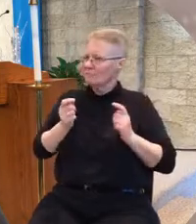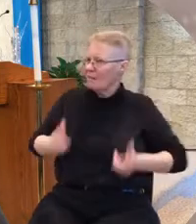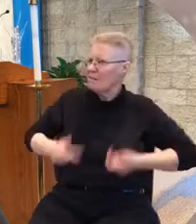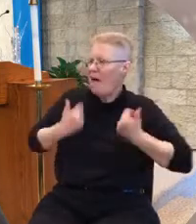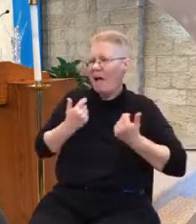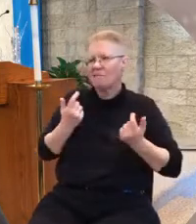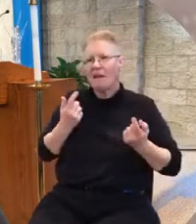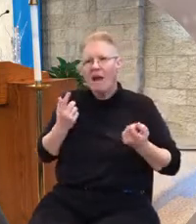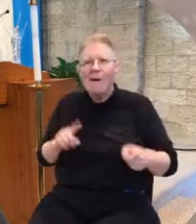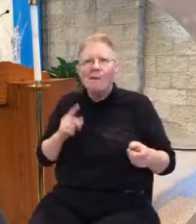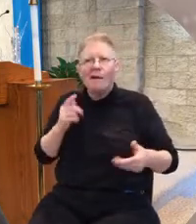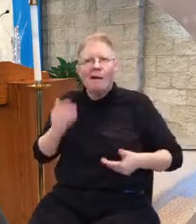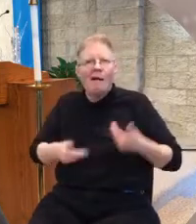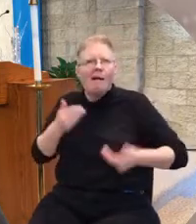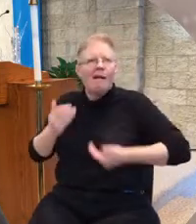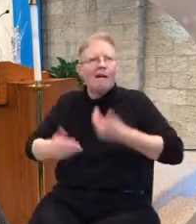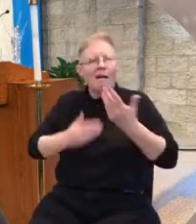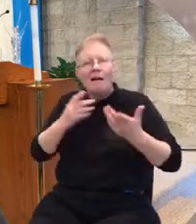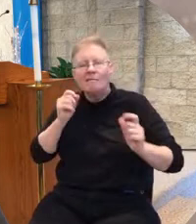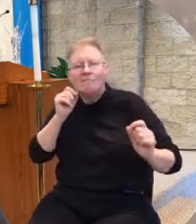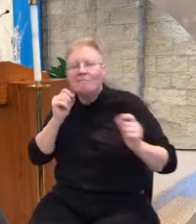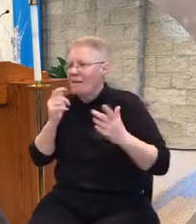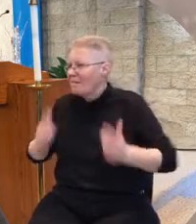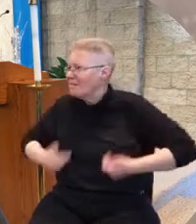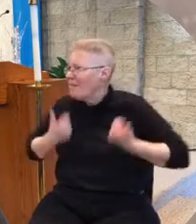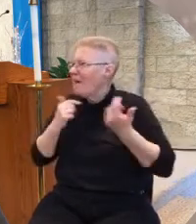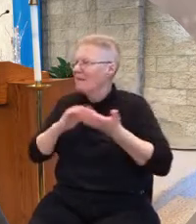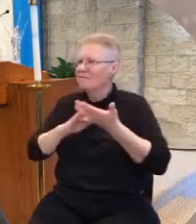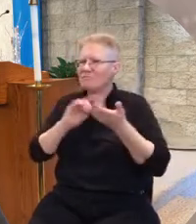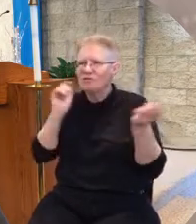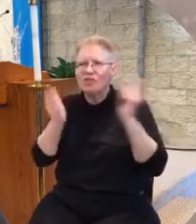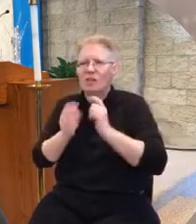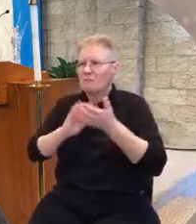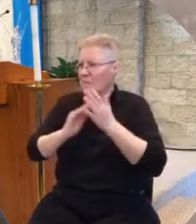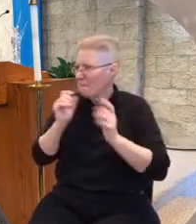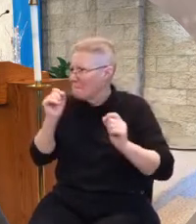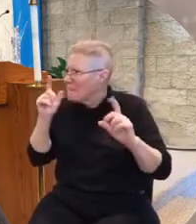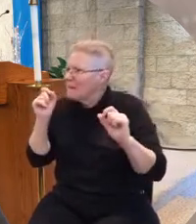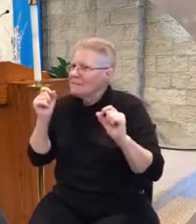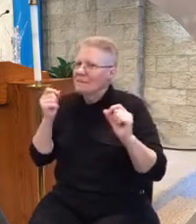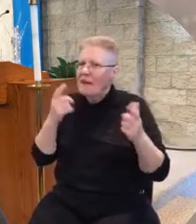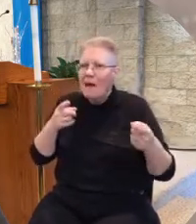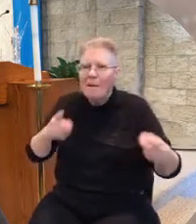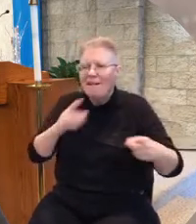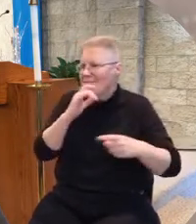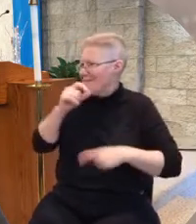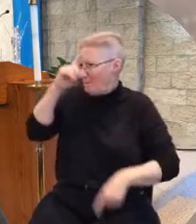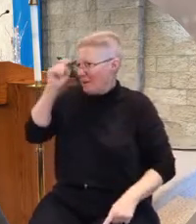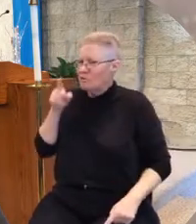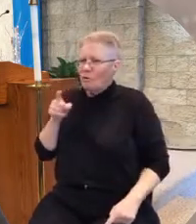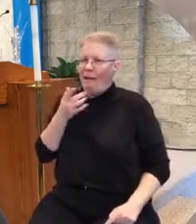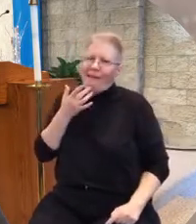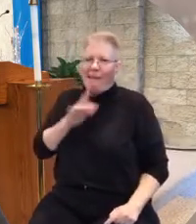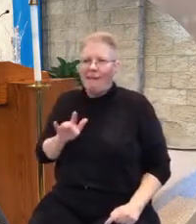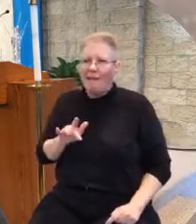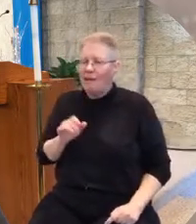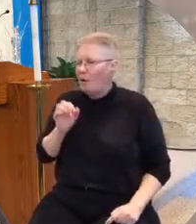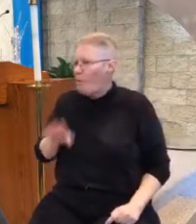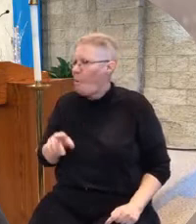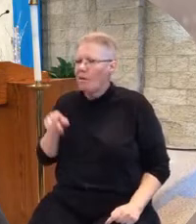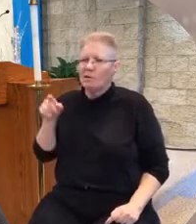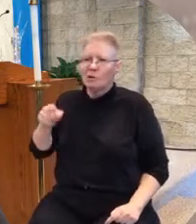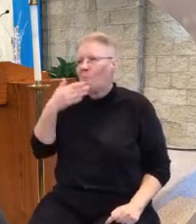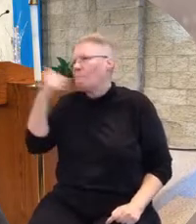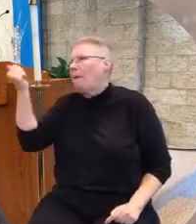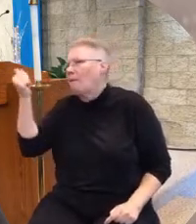Things are amazing in your life. And you understand that it's not because you're lucky. It's not because you're favored or any of that.